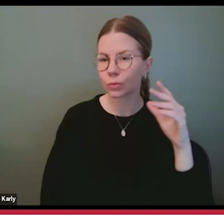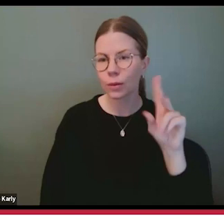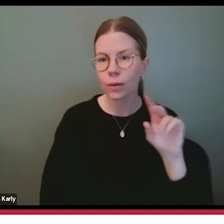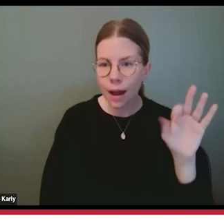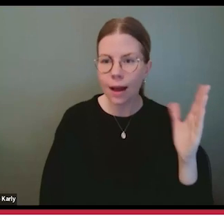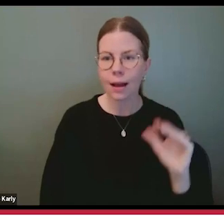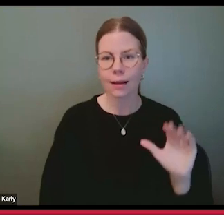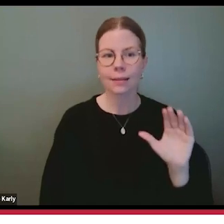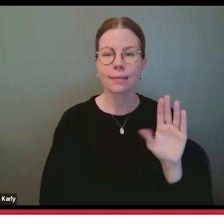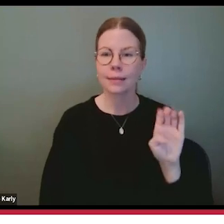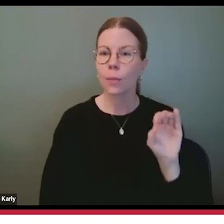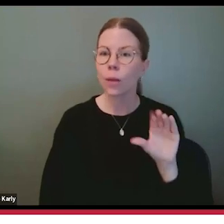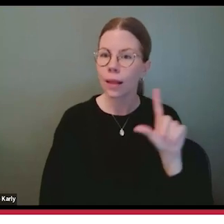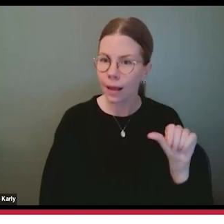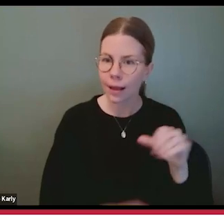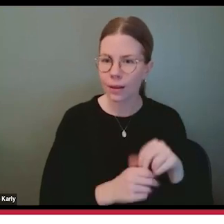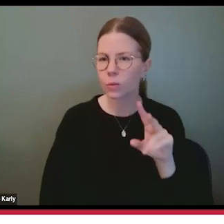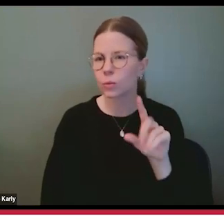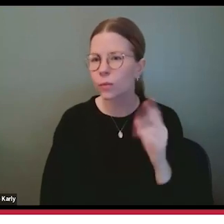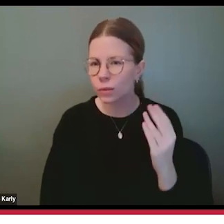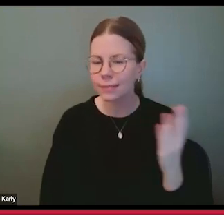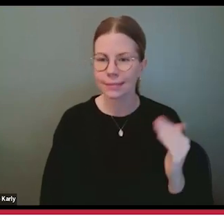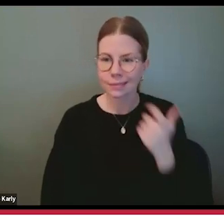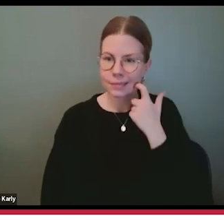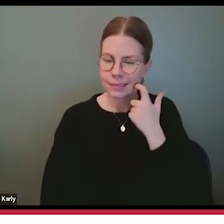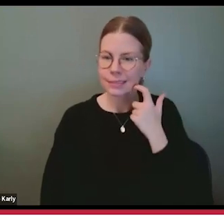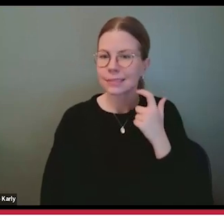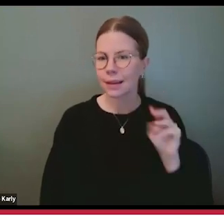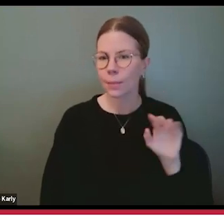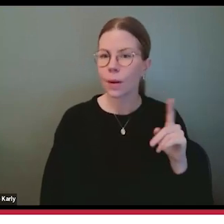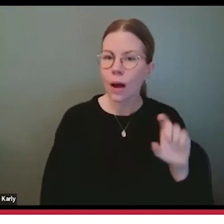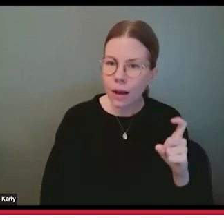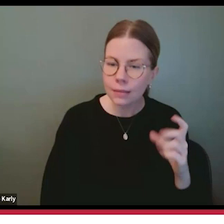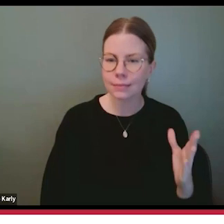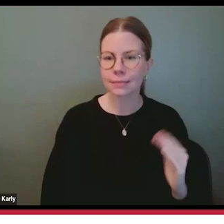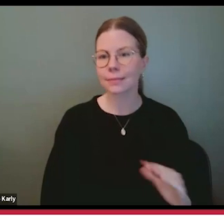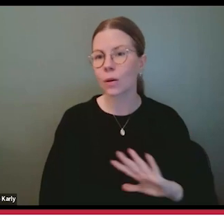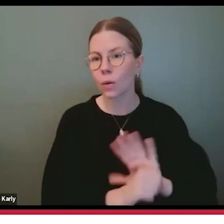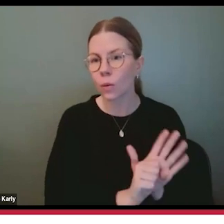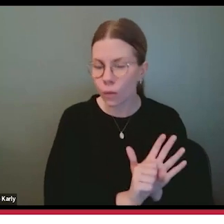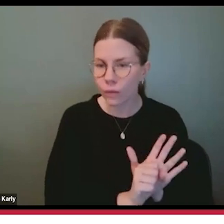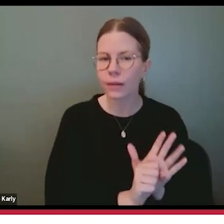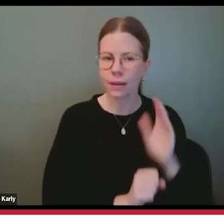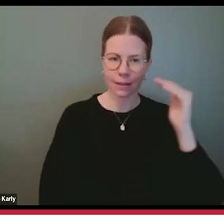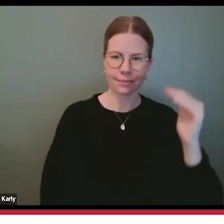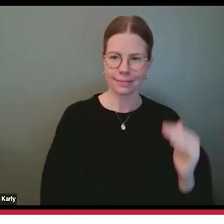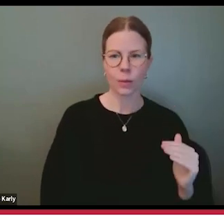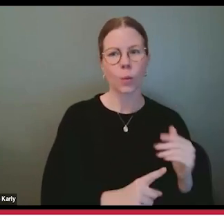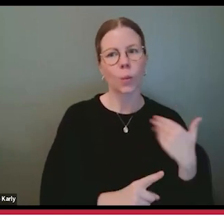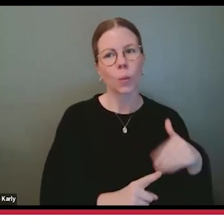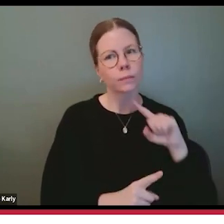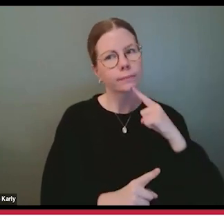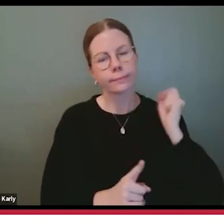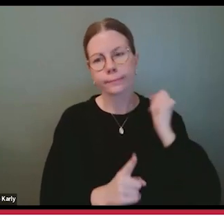of 2014, Mpox recently, COVID-19, and so forth. So the sort of heavy hitters among